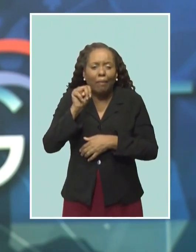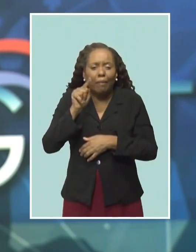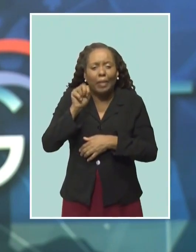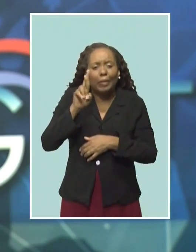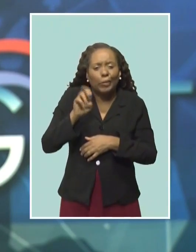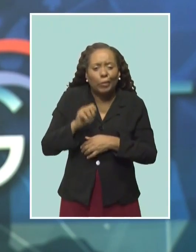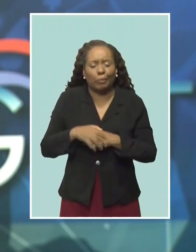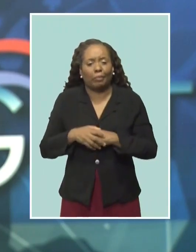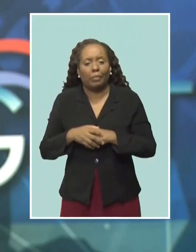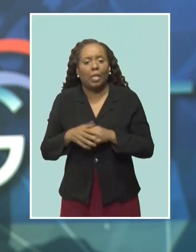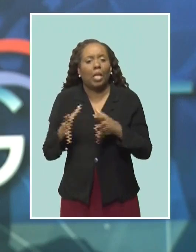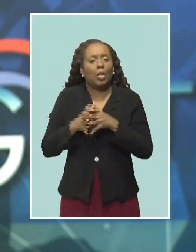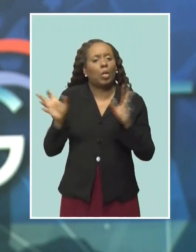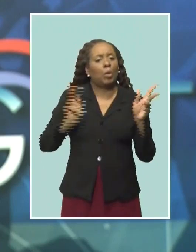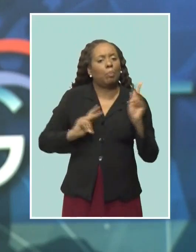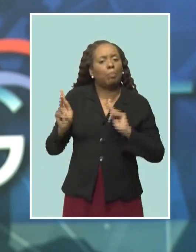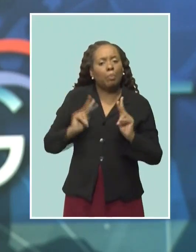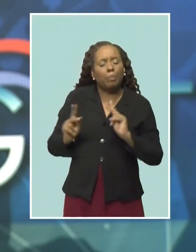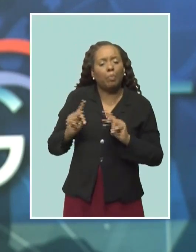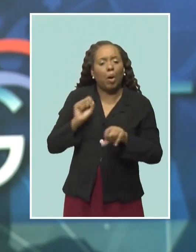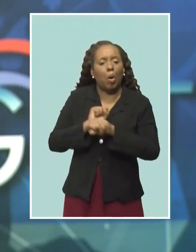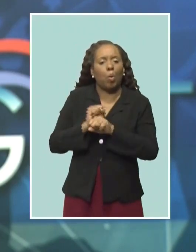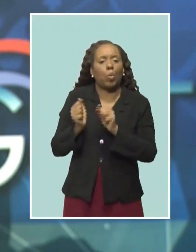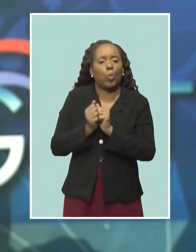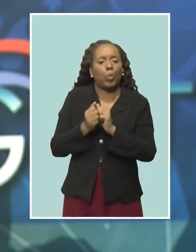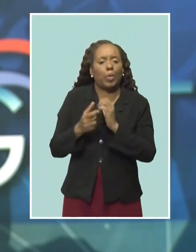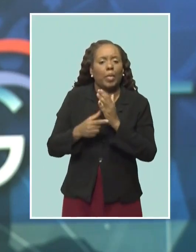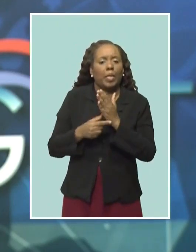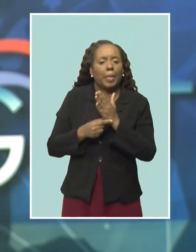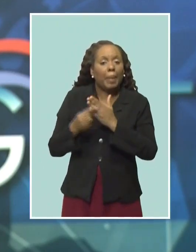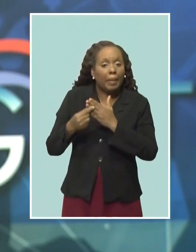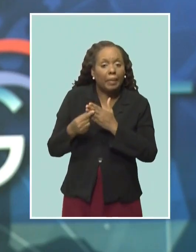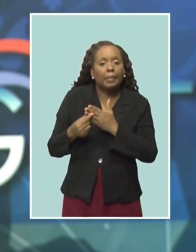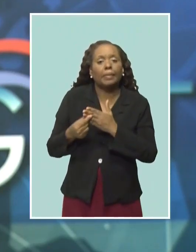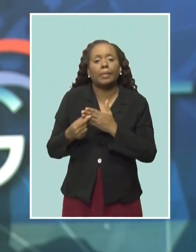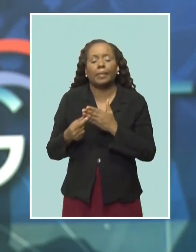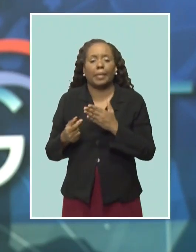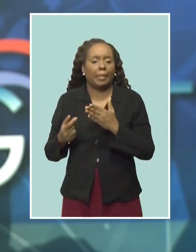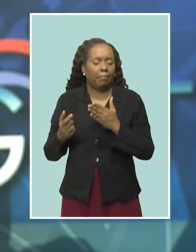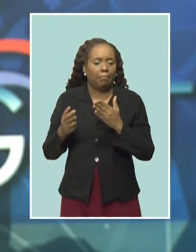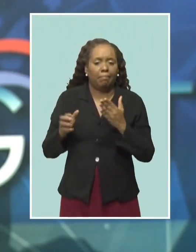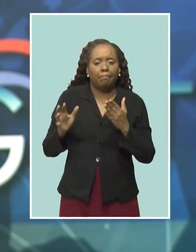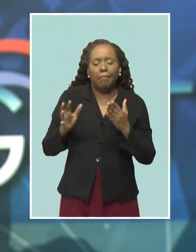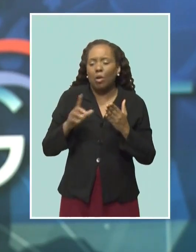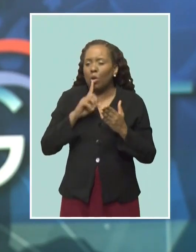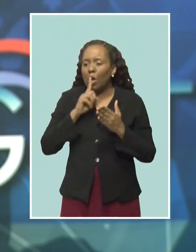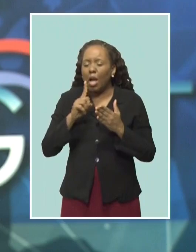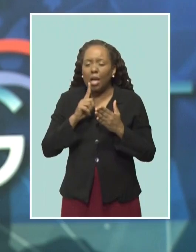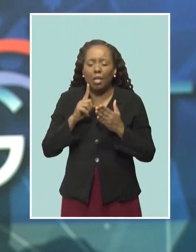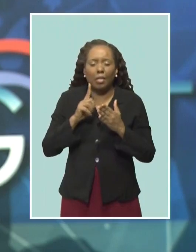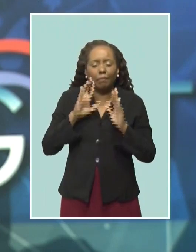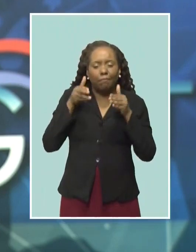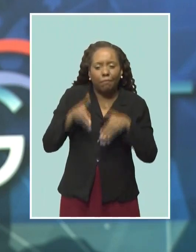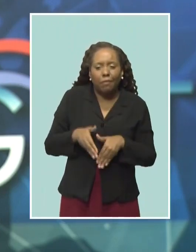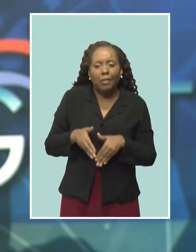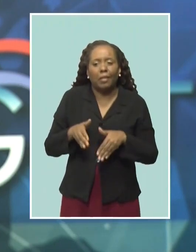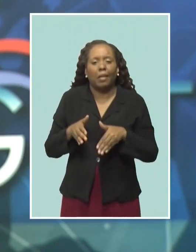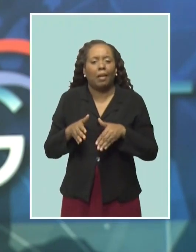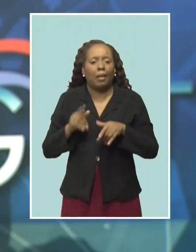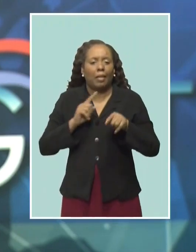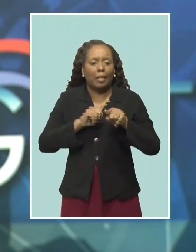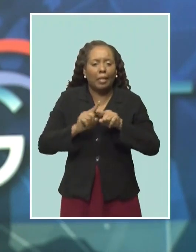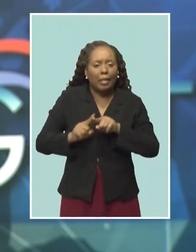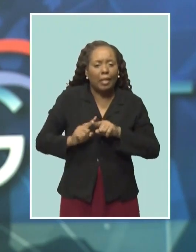travel experts and editors, including up-and-coming perennial destinations. Barbados Tourism Marketing Incorporated